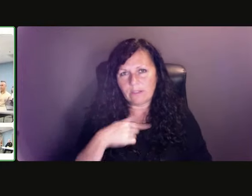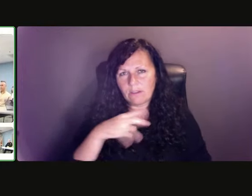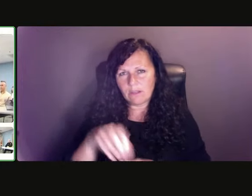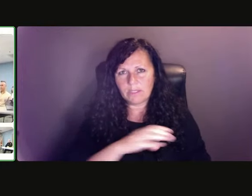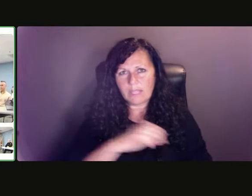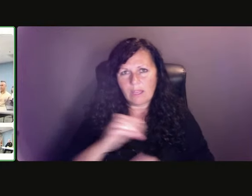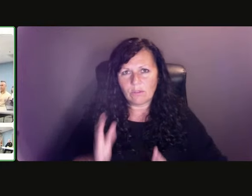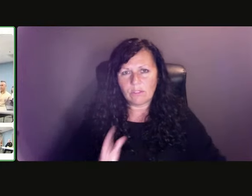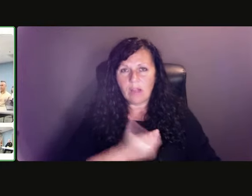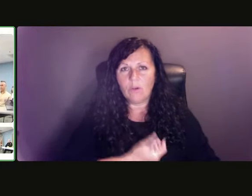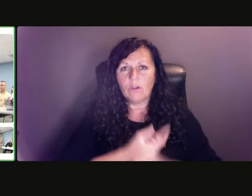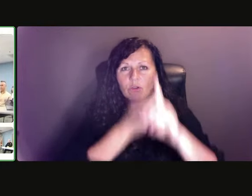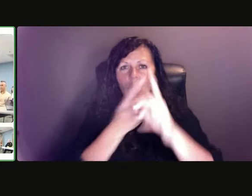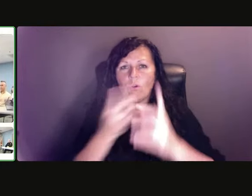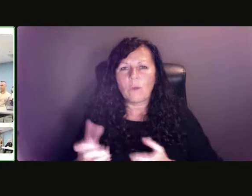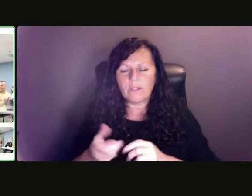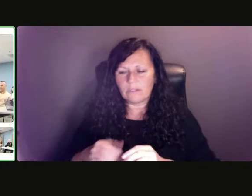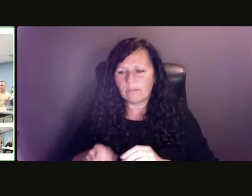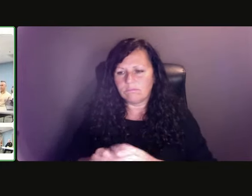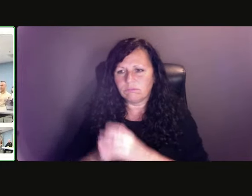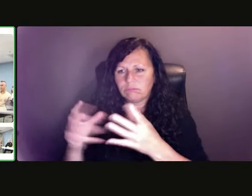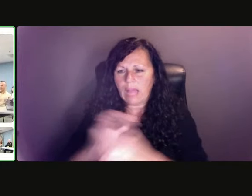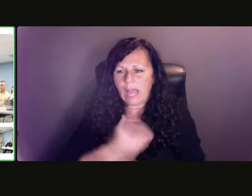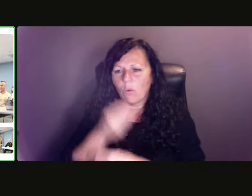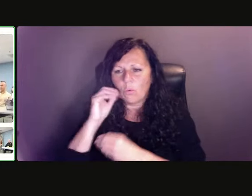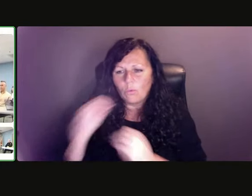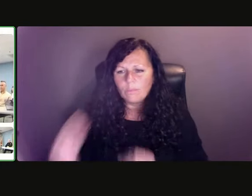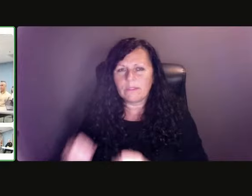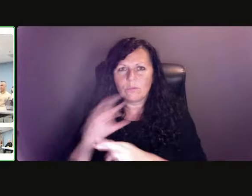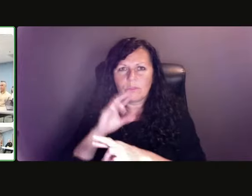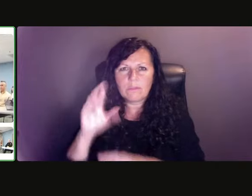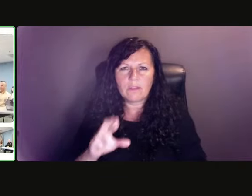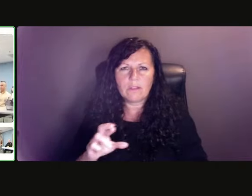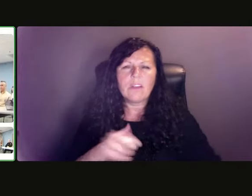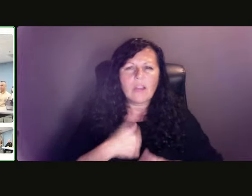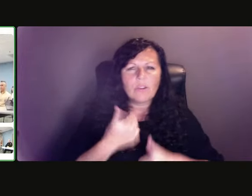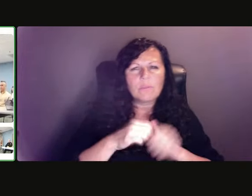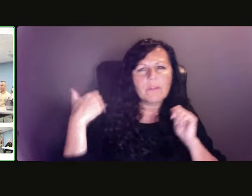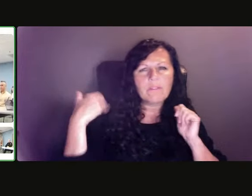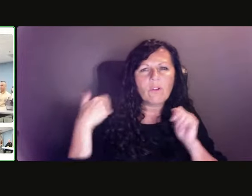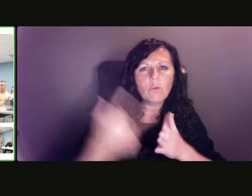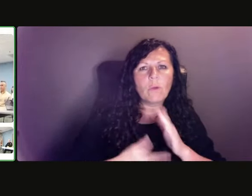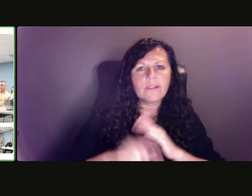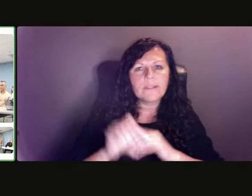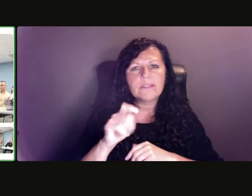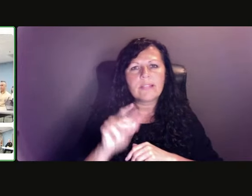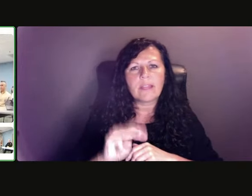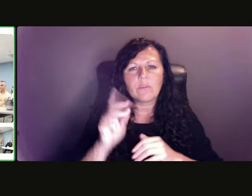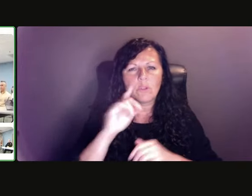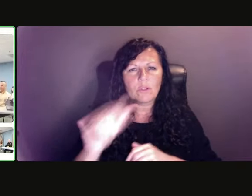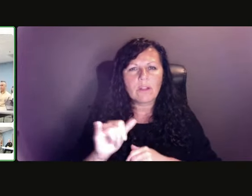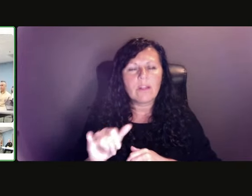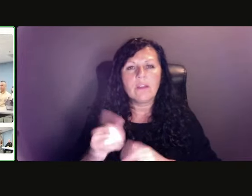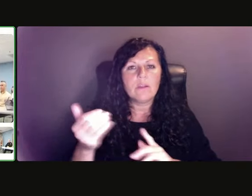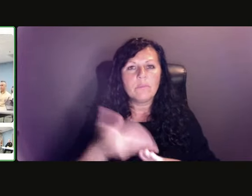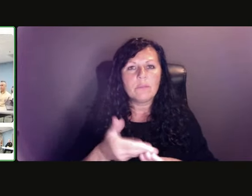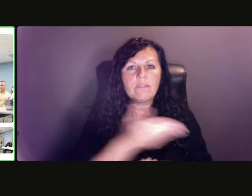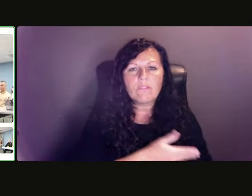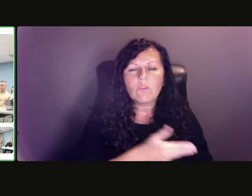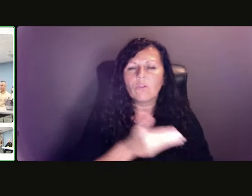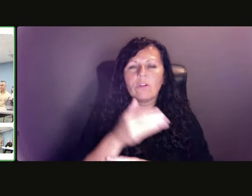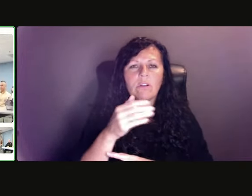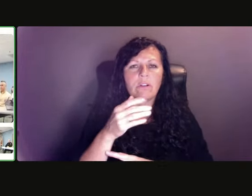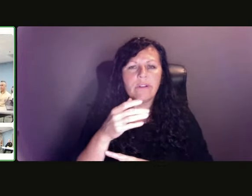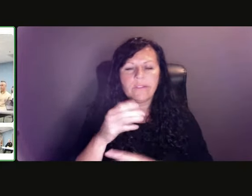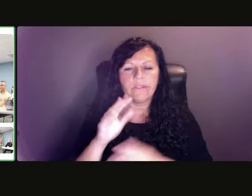homeless response. I remember what Salem looked like. I remember what downtown was like before we had a homelessness response. I am